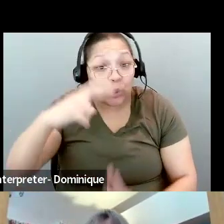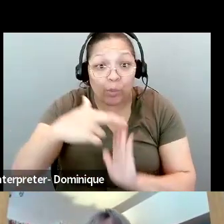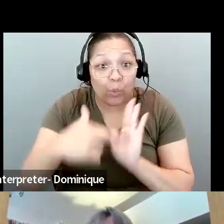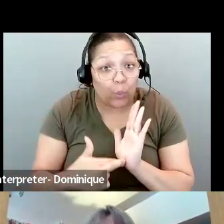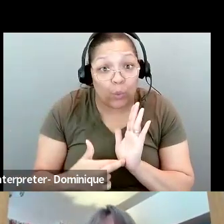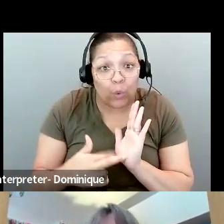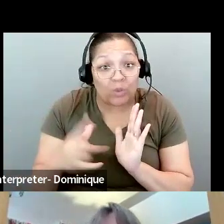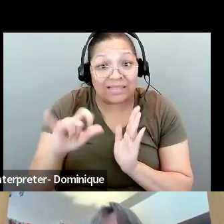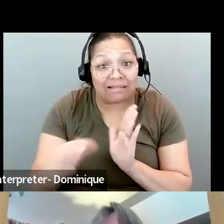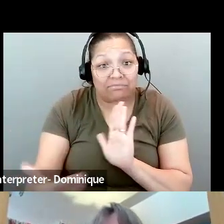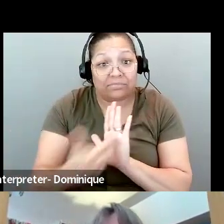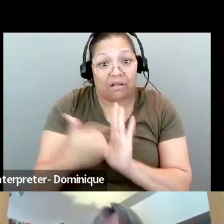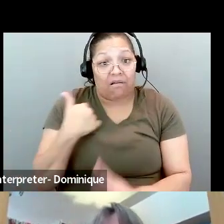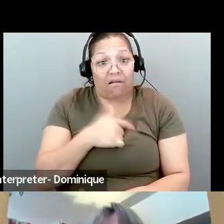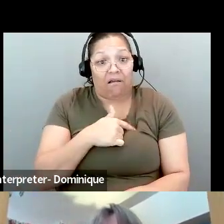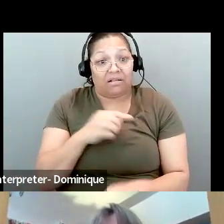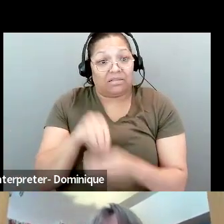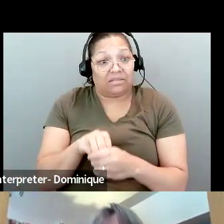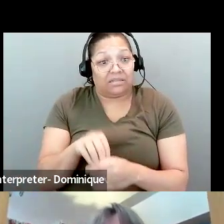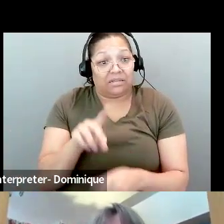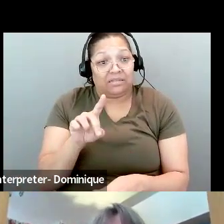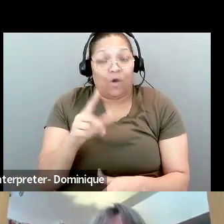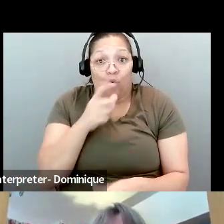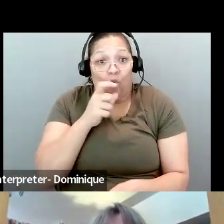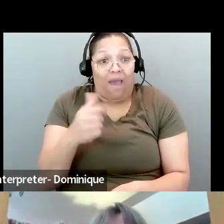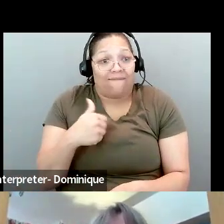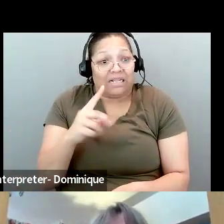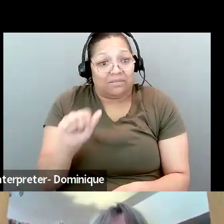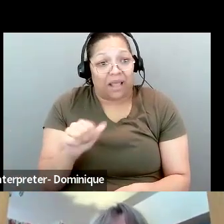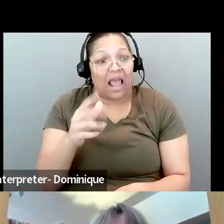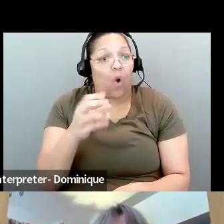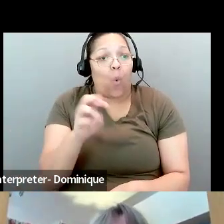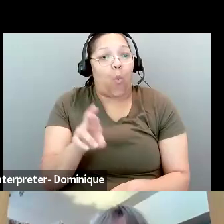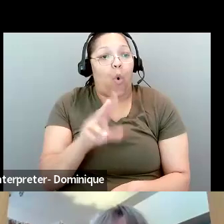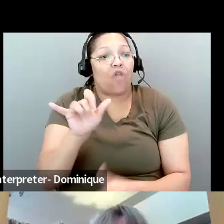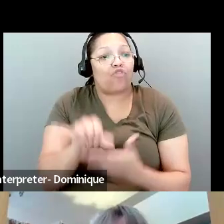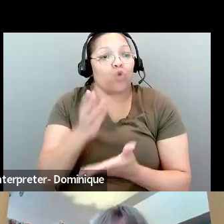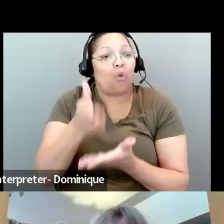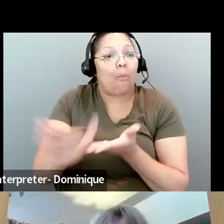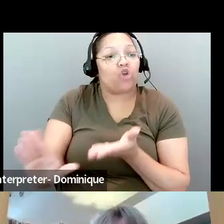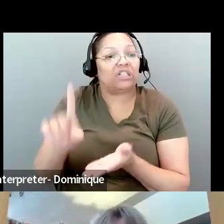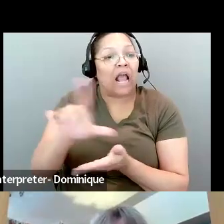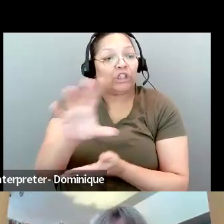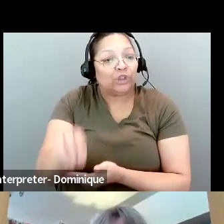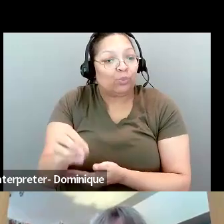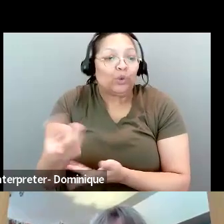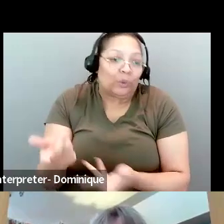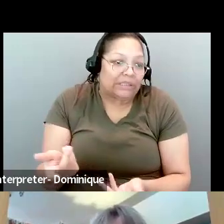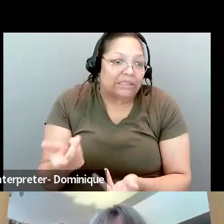disabilities and disenfranchise people in different other more marginalized communities as well. So